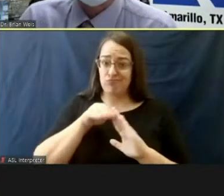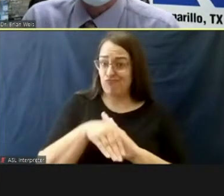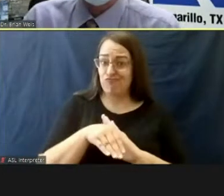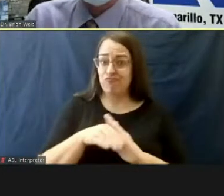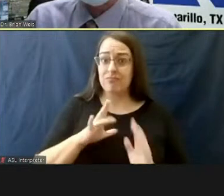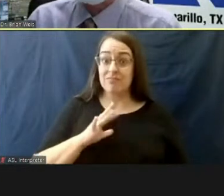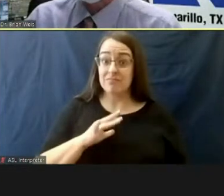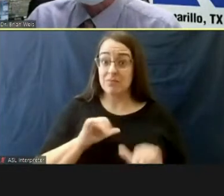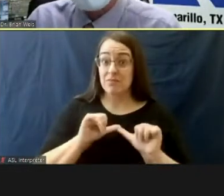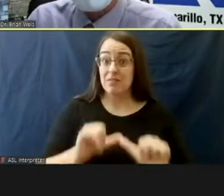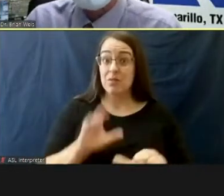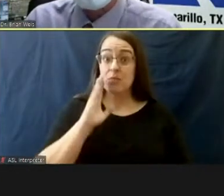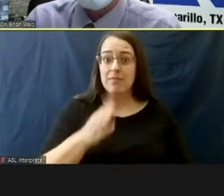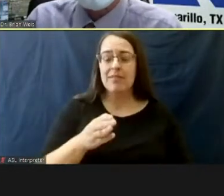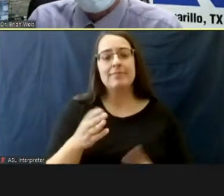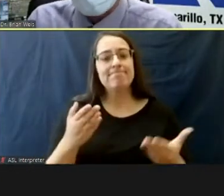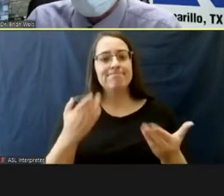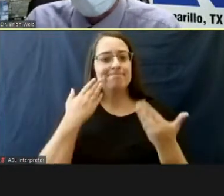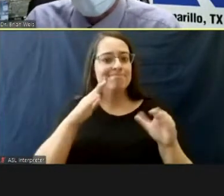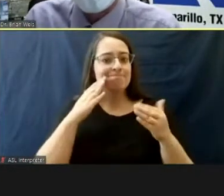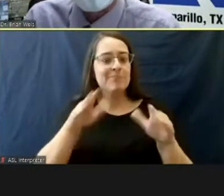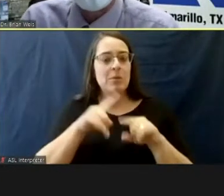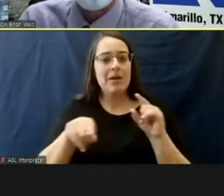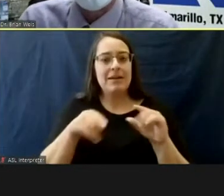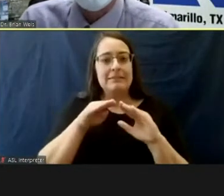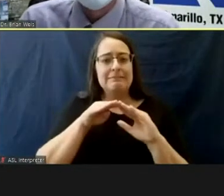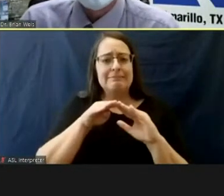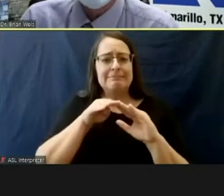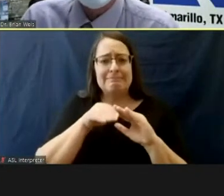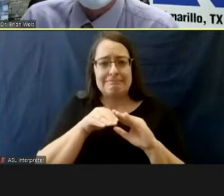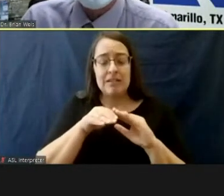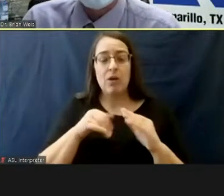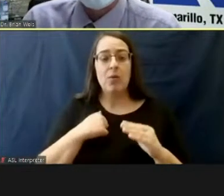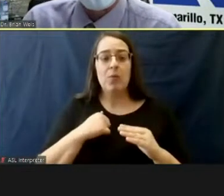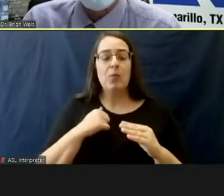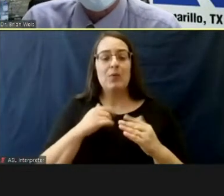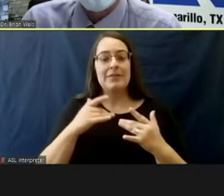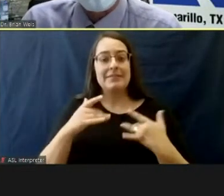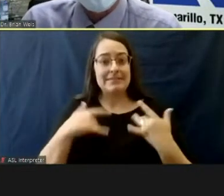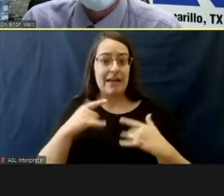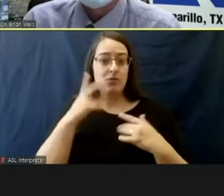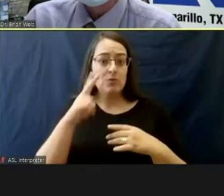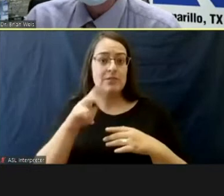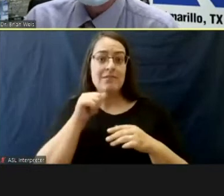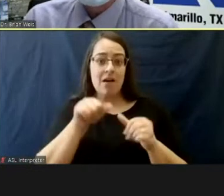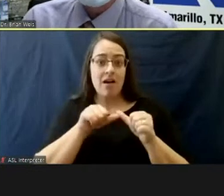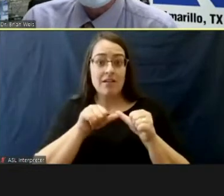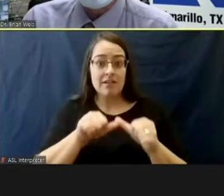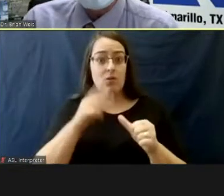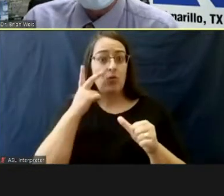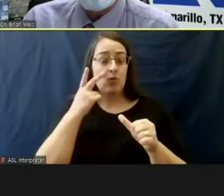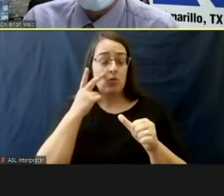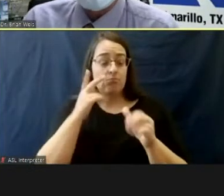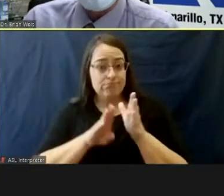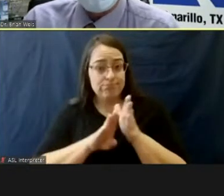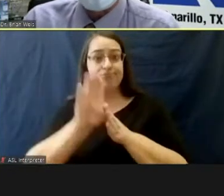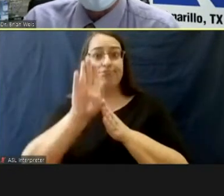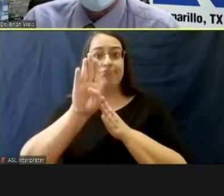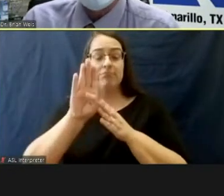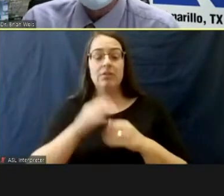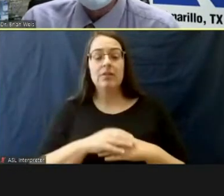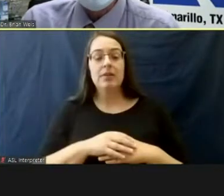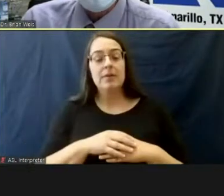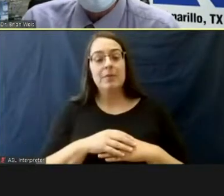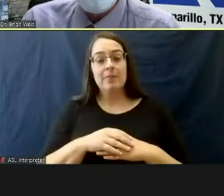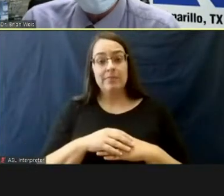but it is encouraging to see that maybe it's not just marching forward upwards as we've seen over the last couple of weeks. Now, relevant to